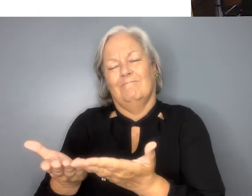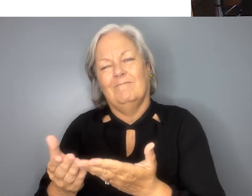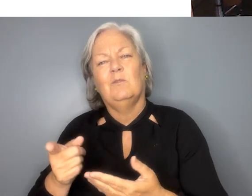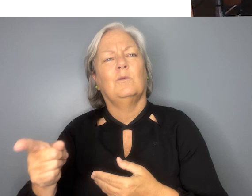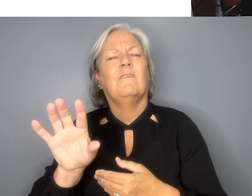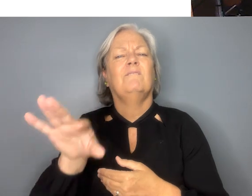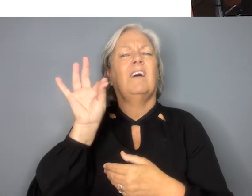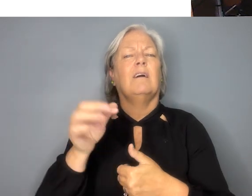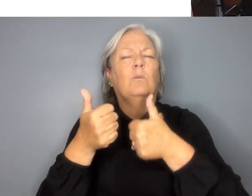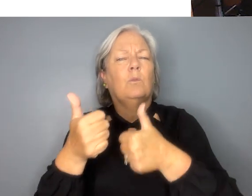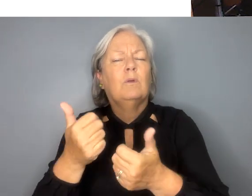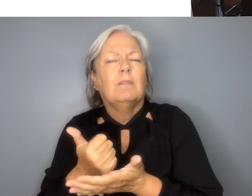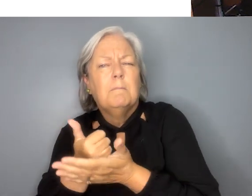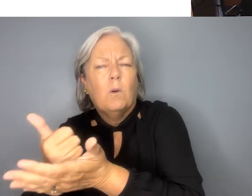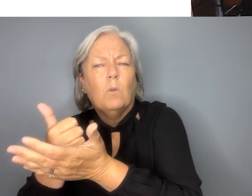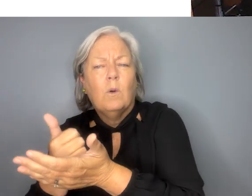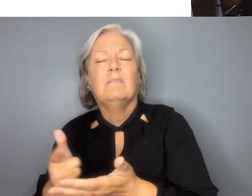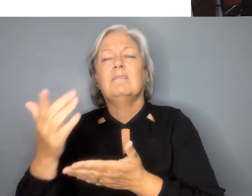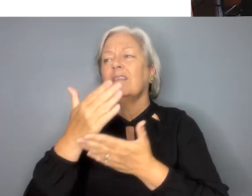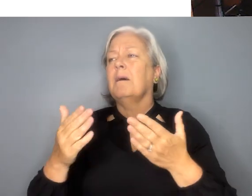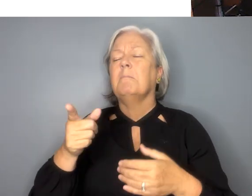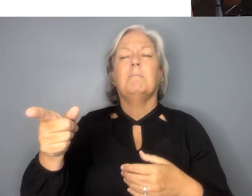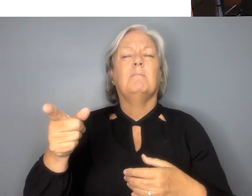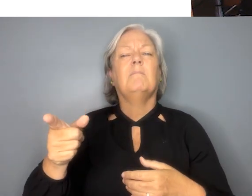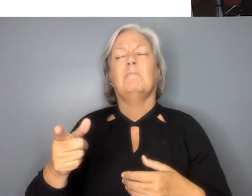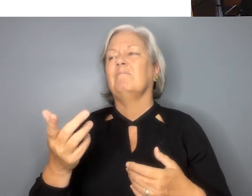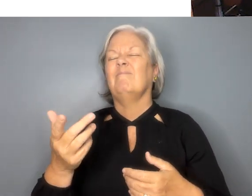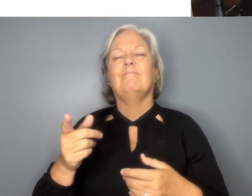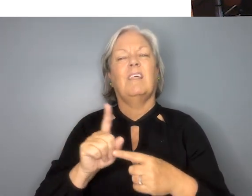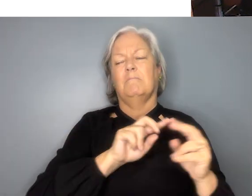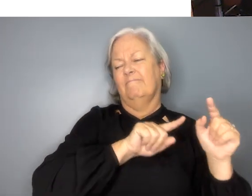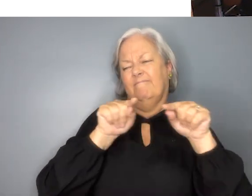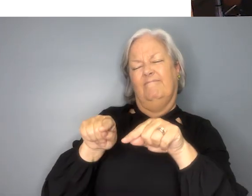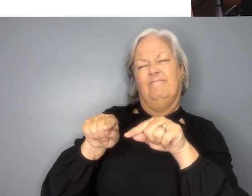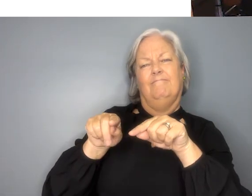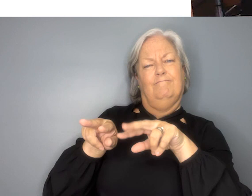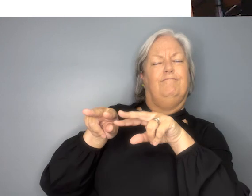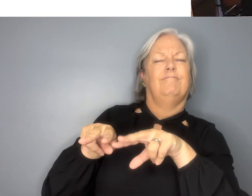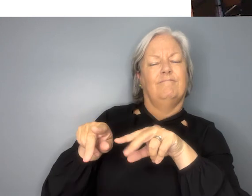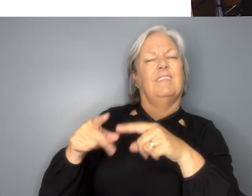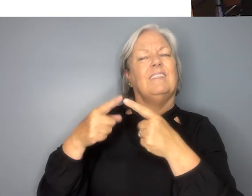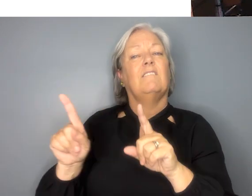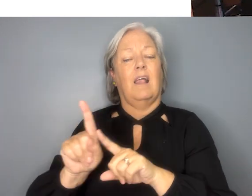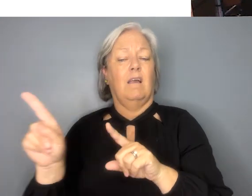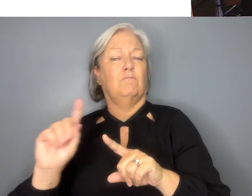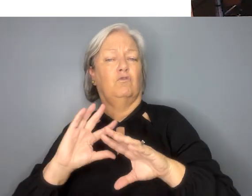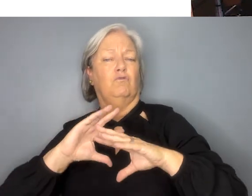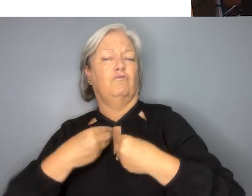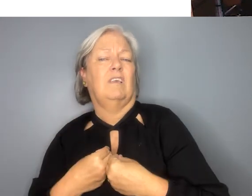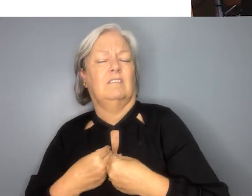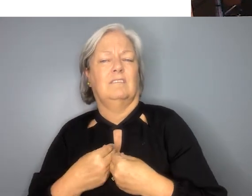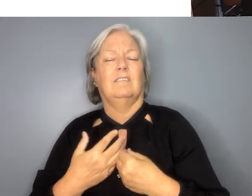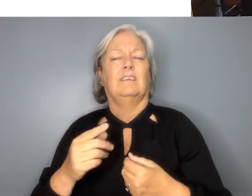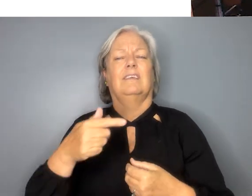medical supports that they need. Some of the medications needed for a transgender person is very different to someone who's not transgender. And if